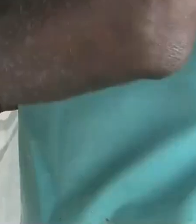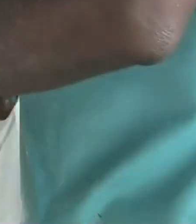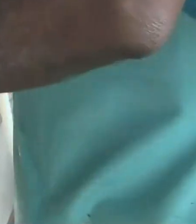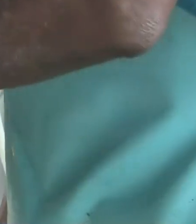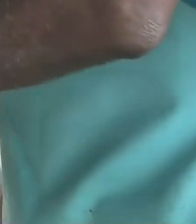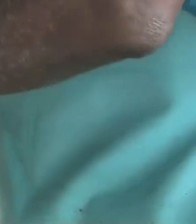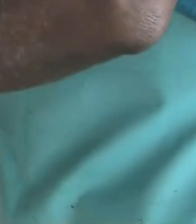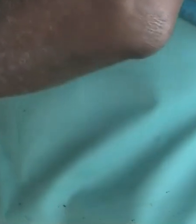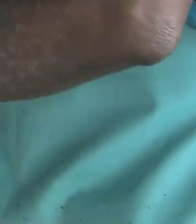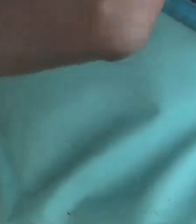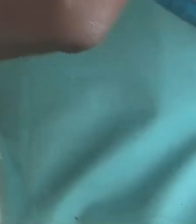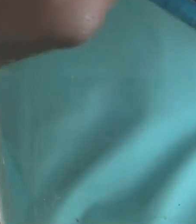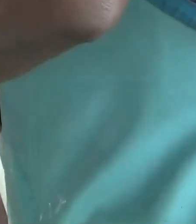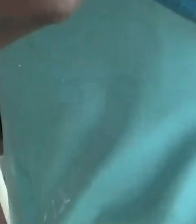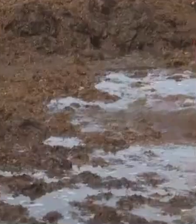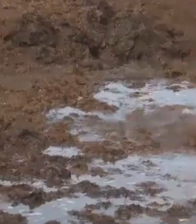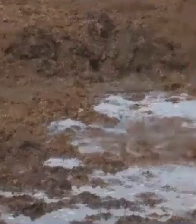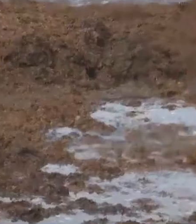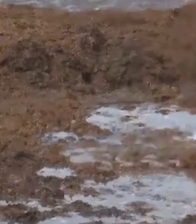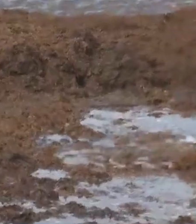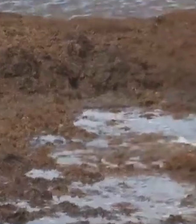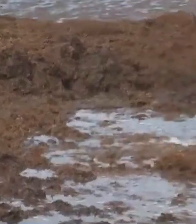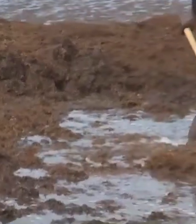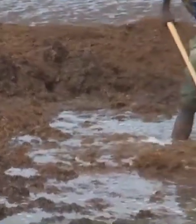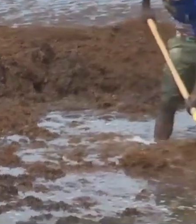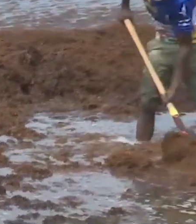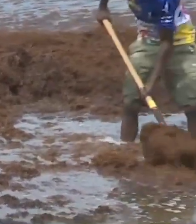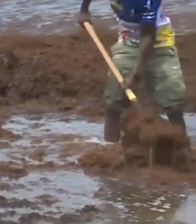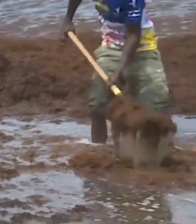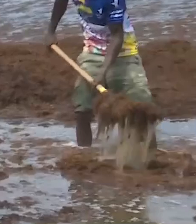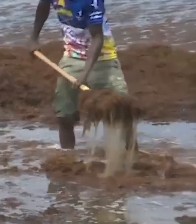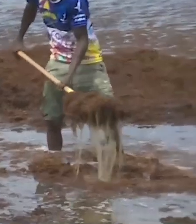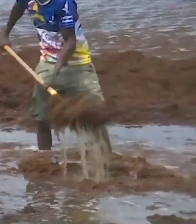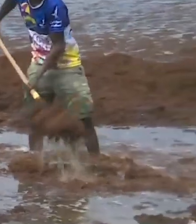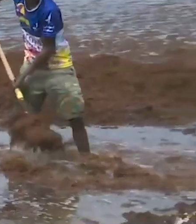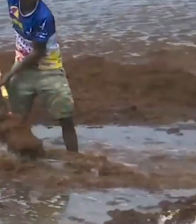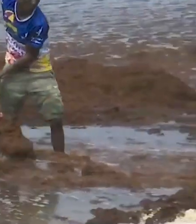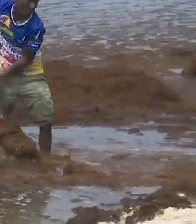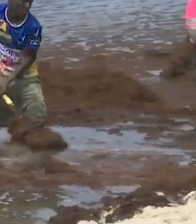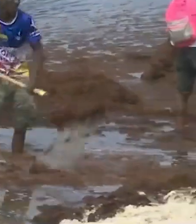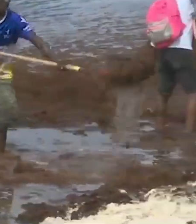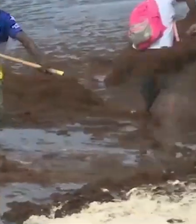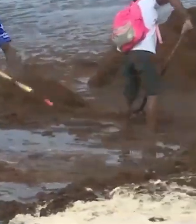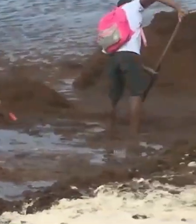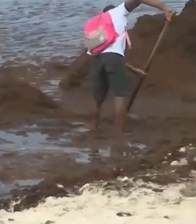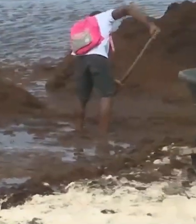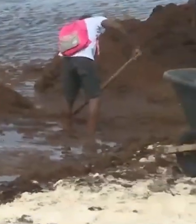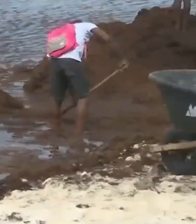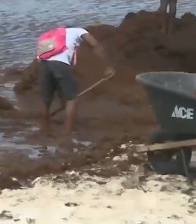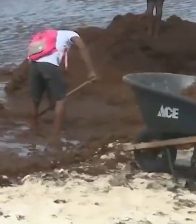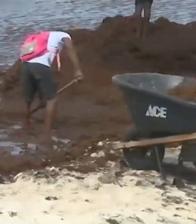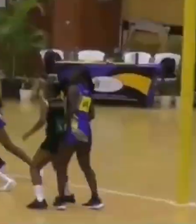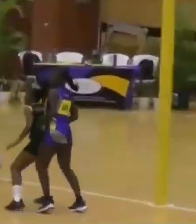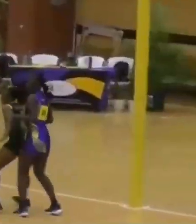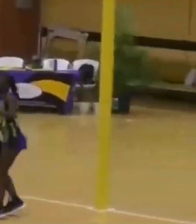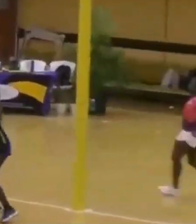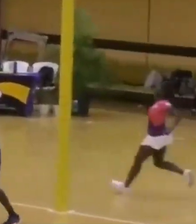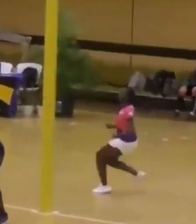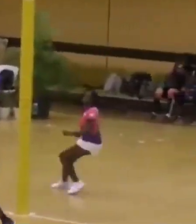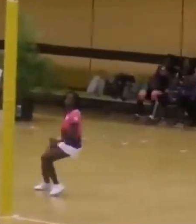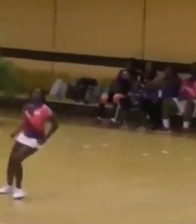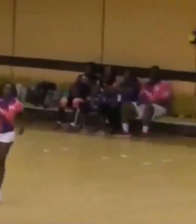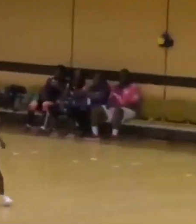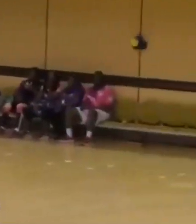Easter weekend. Another effort to clear sargassum seaweed from the south coast is on. And in sports, the